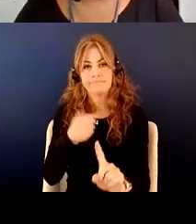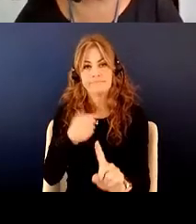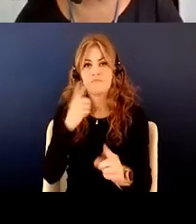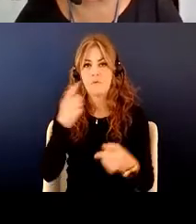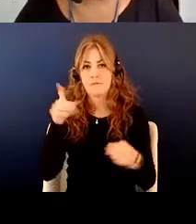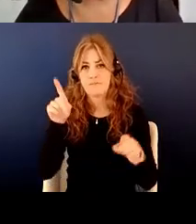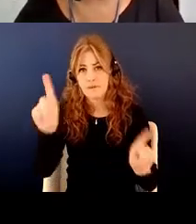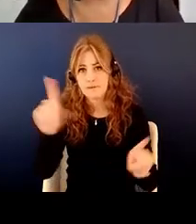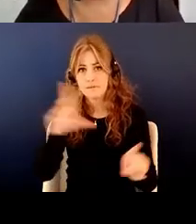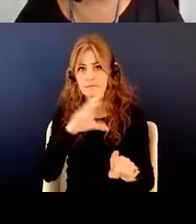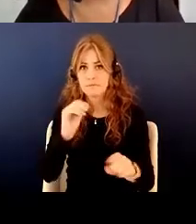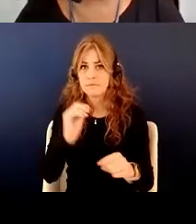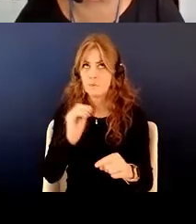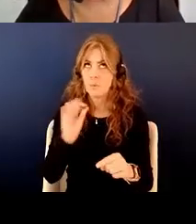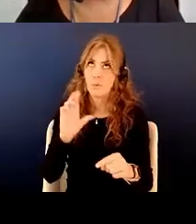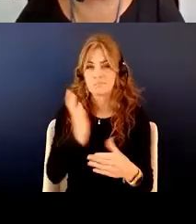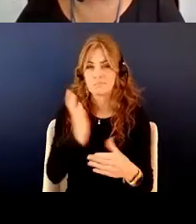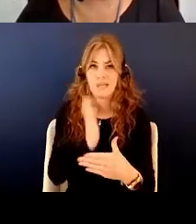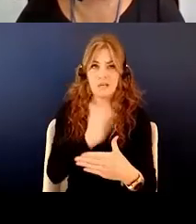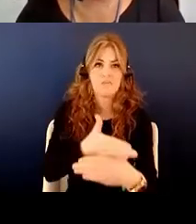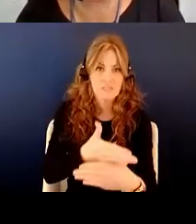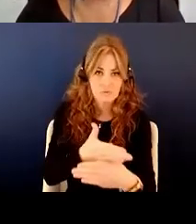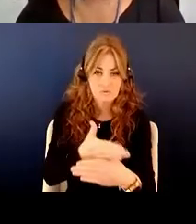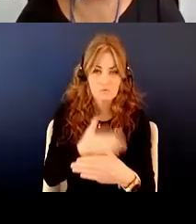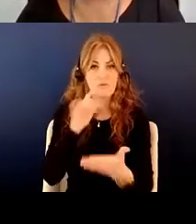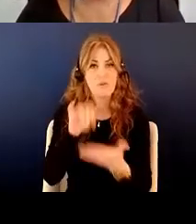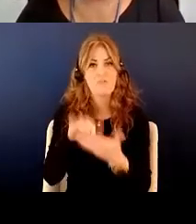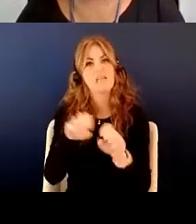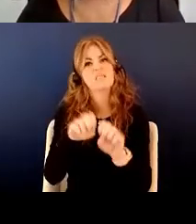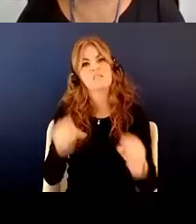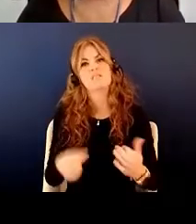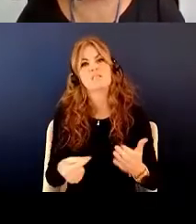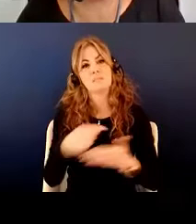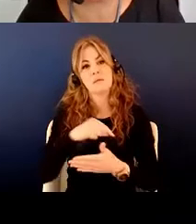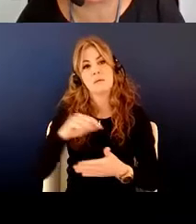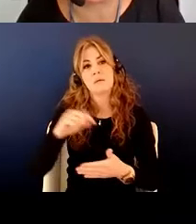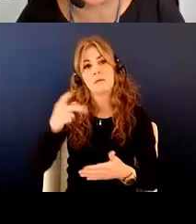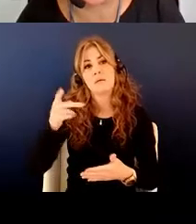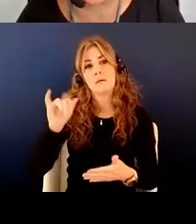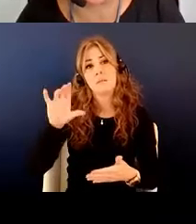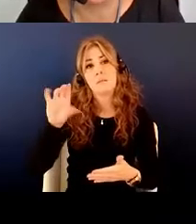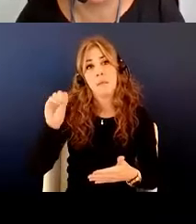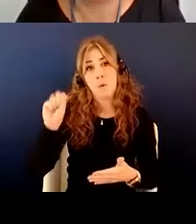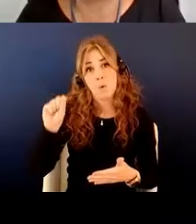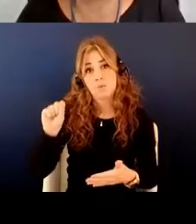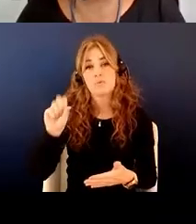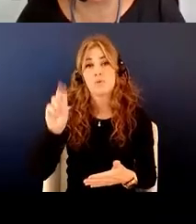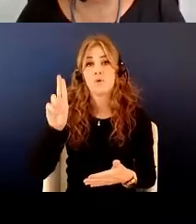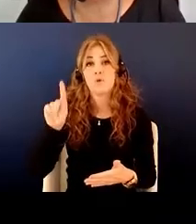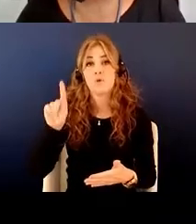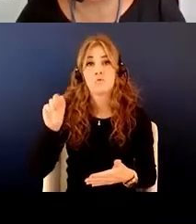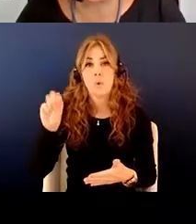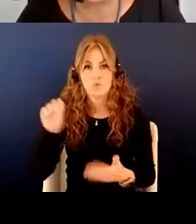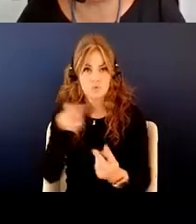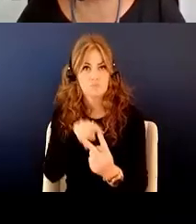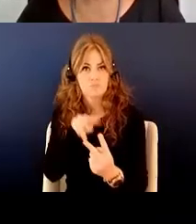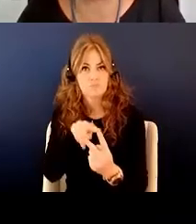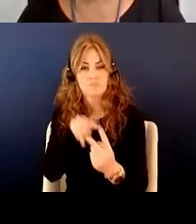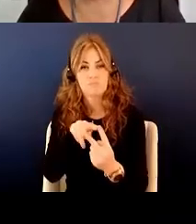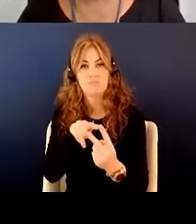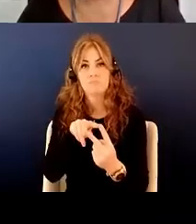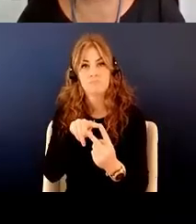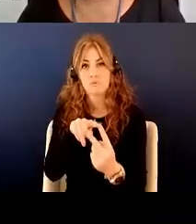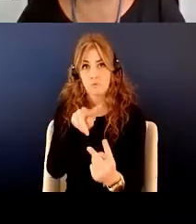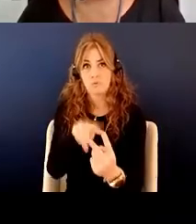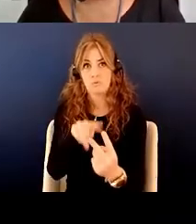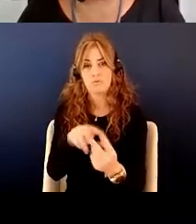effectiveness or intervention systematic reviews. And these are the PICOS and the UTOS framework. And these frameworks help us to